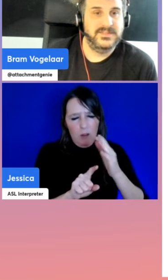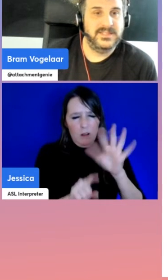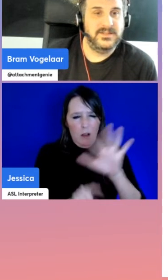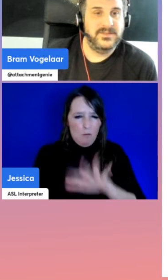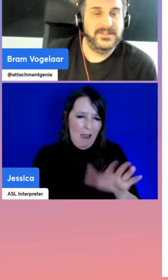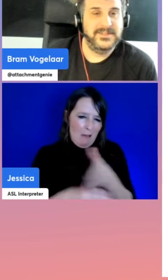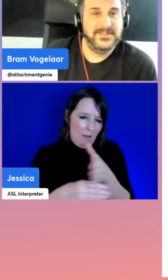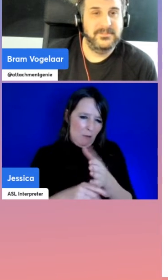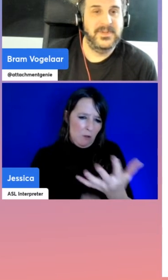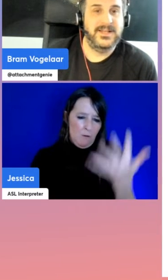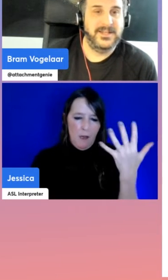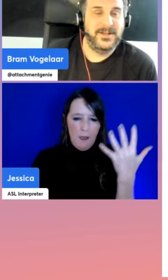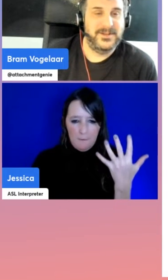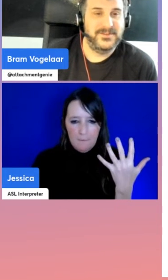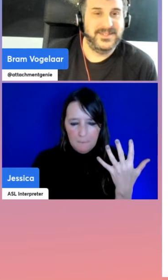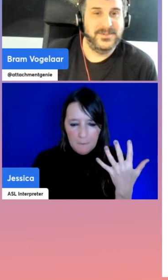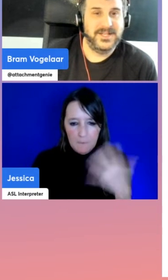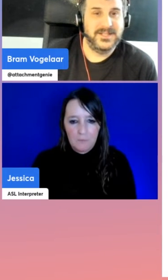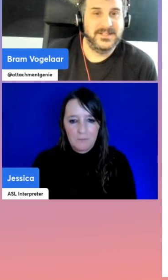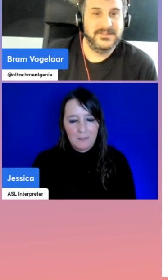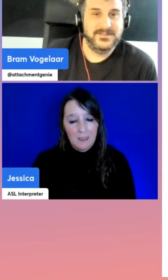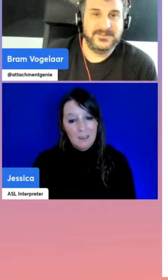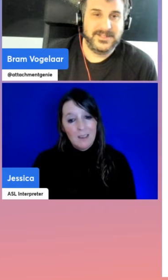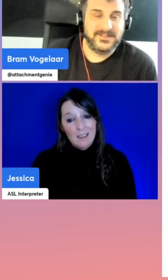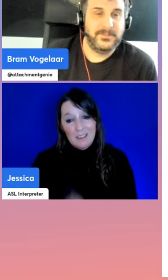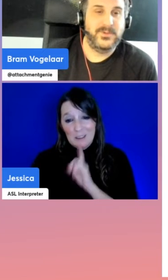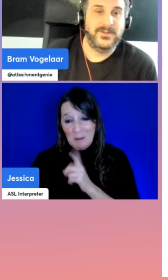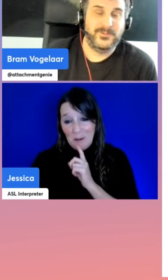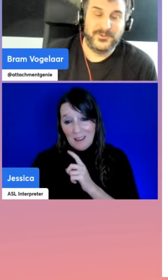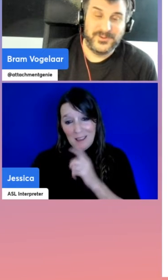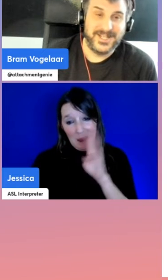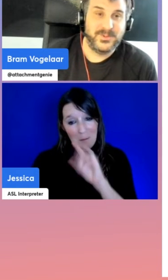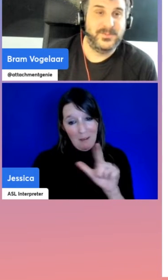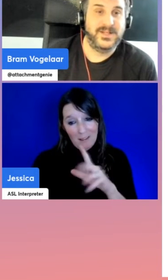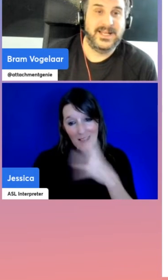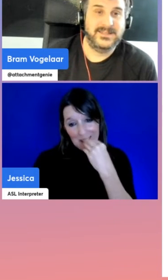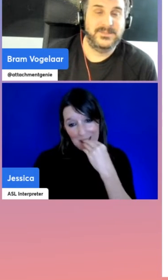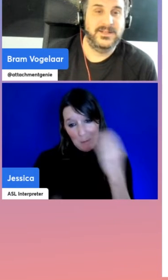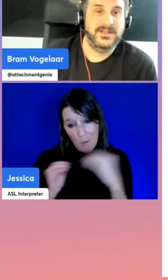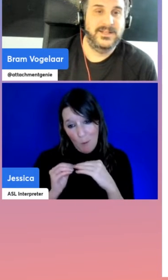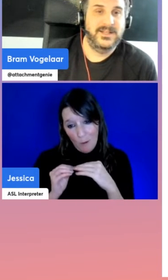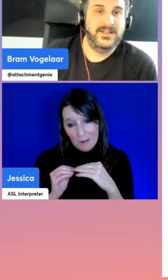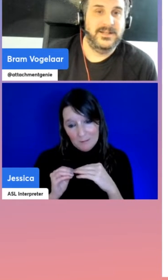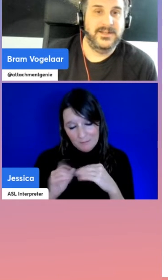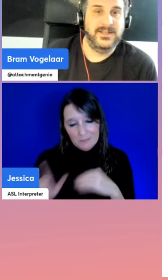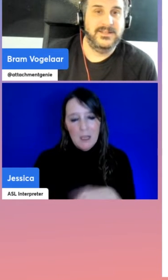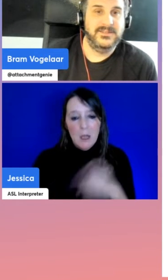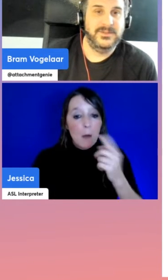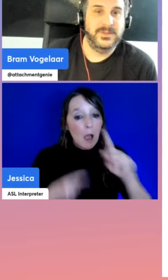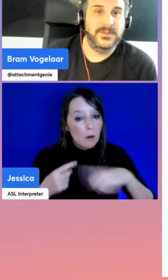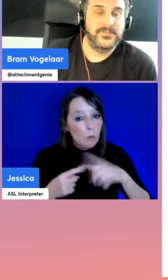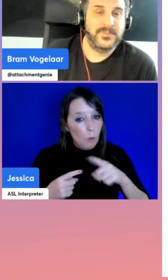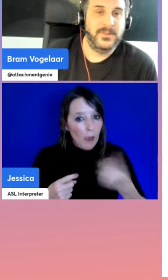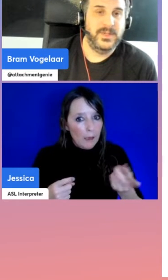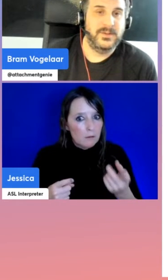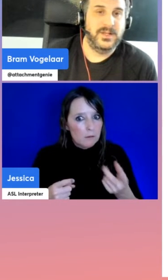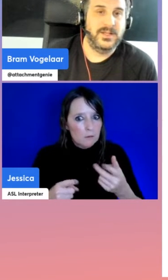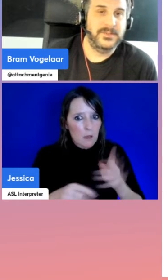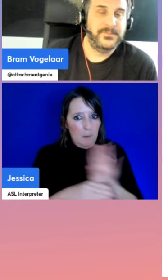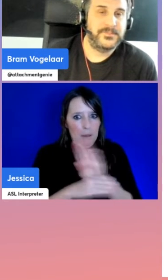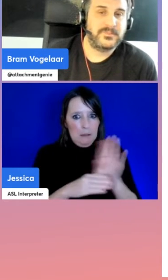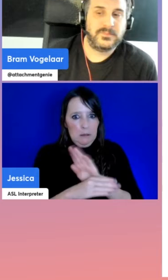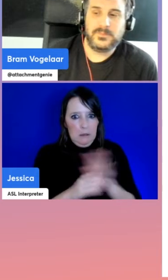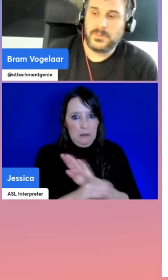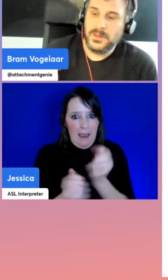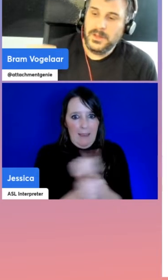So we saved Bill a lot of sleep again, except when we're really popular. That's when he needs to be